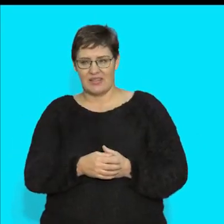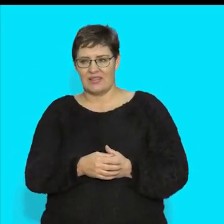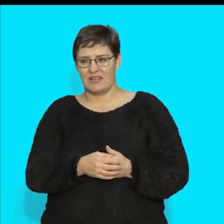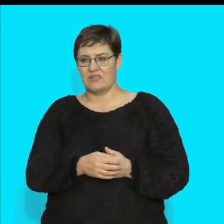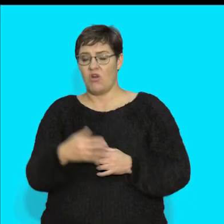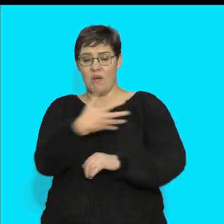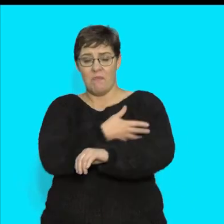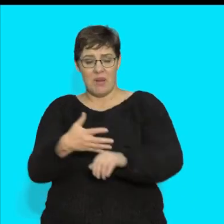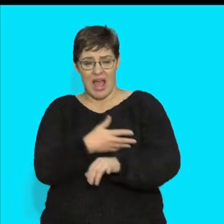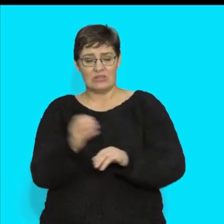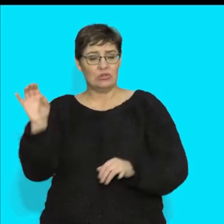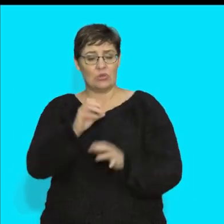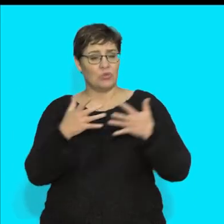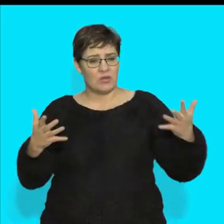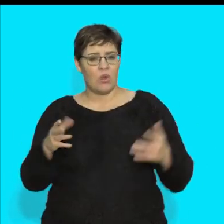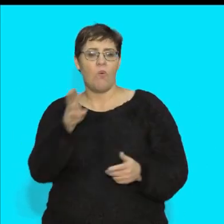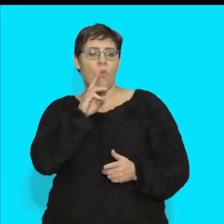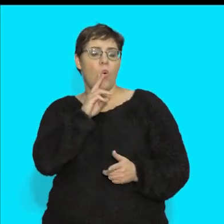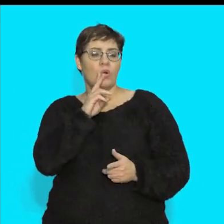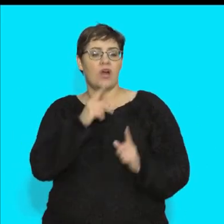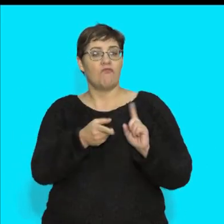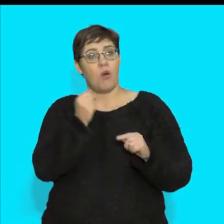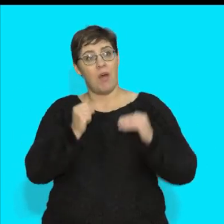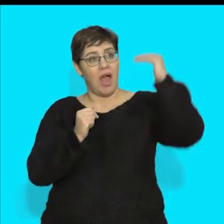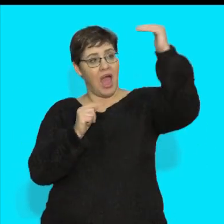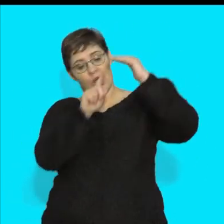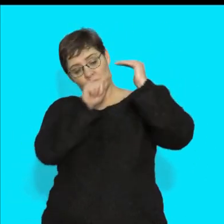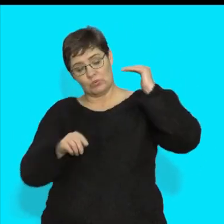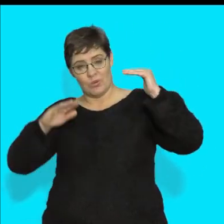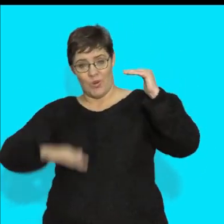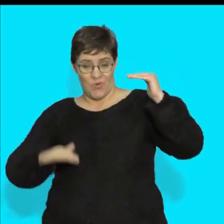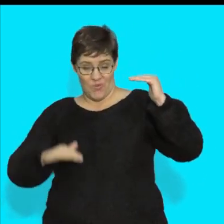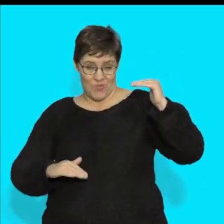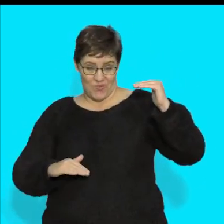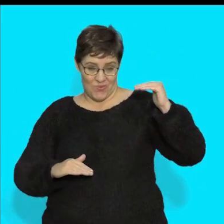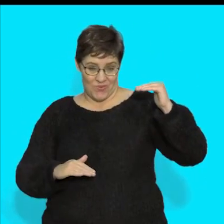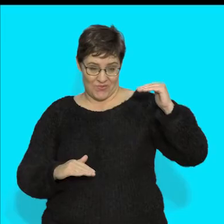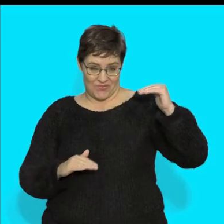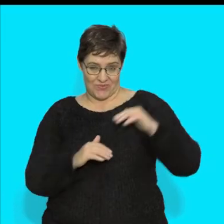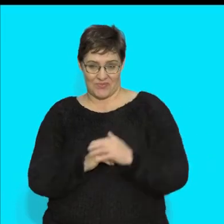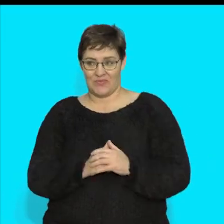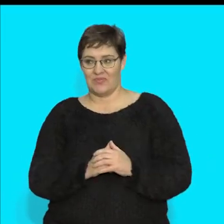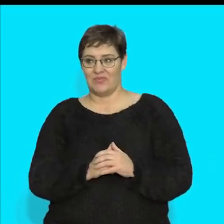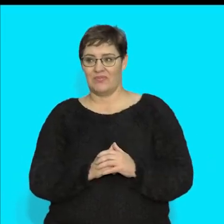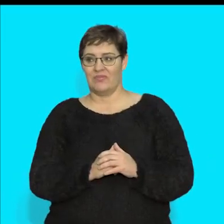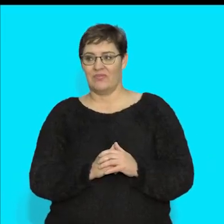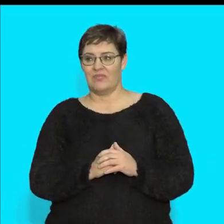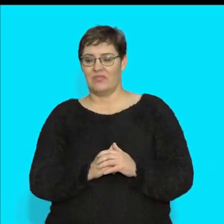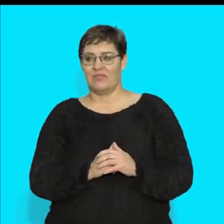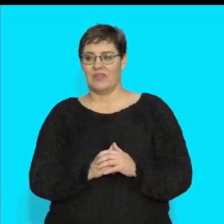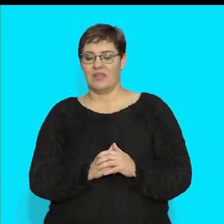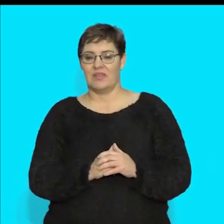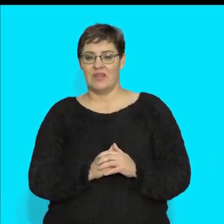blood. Where does water move? From a high concentration to a low concentration. It